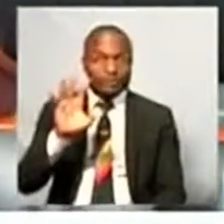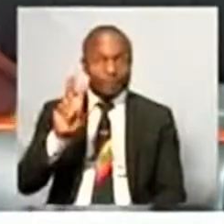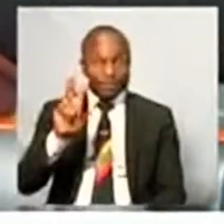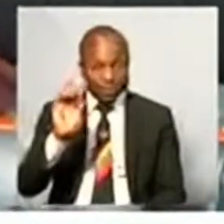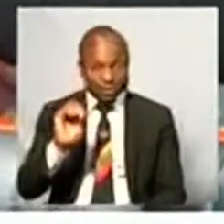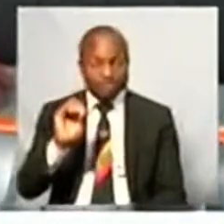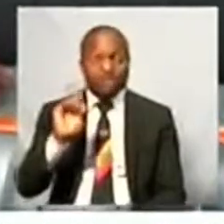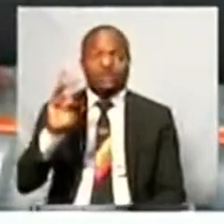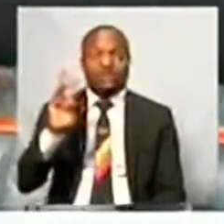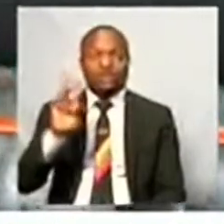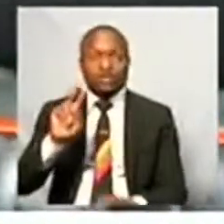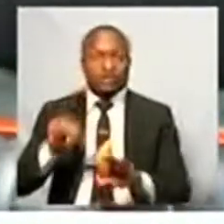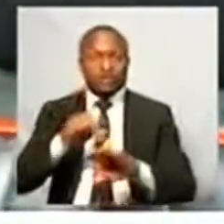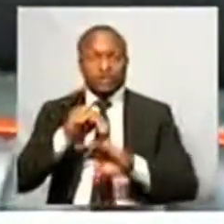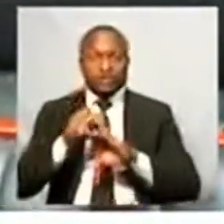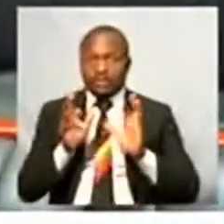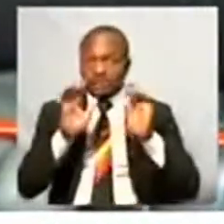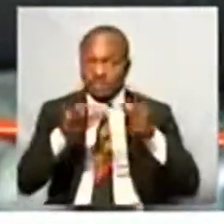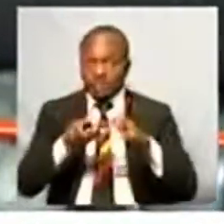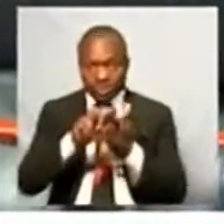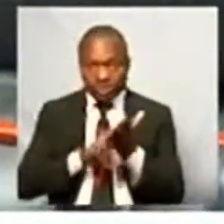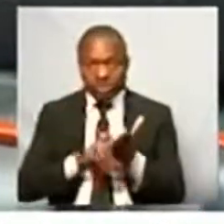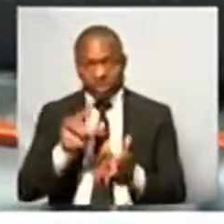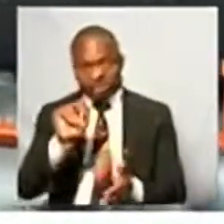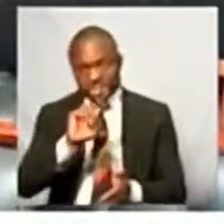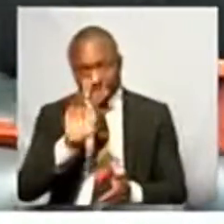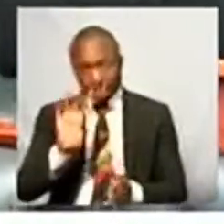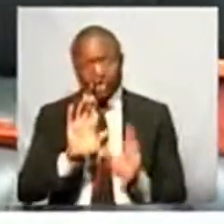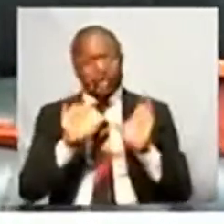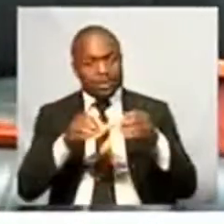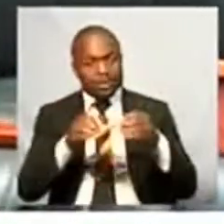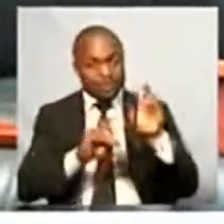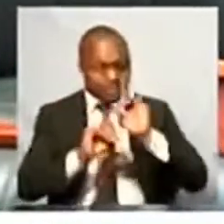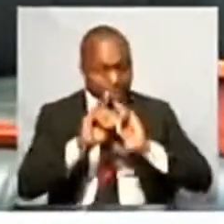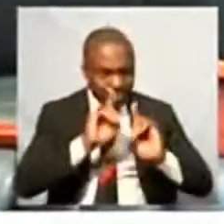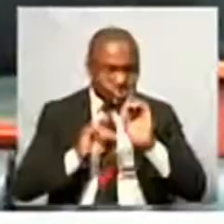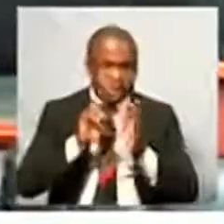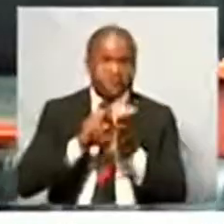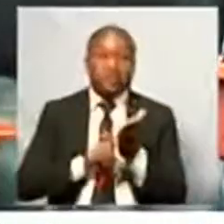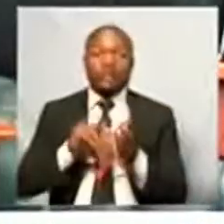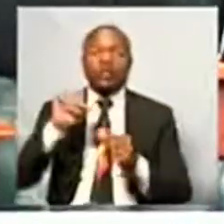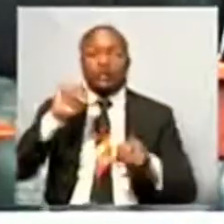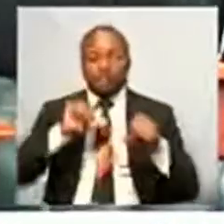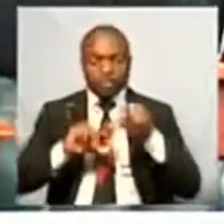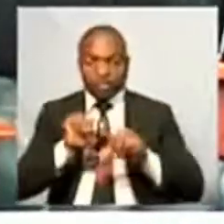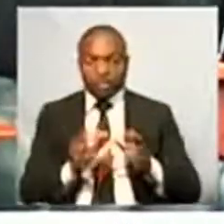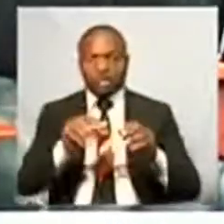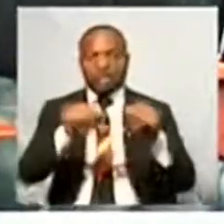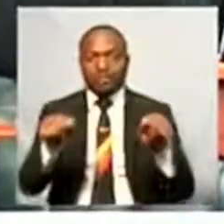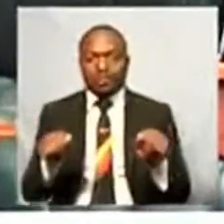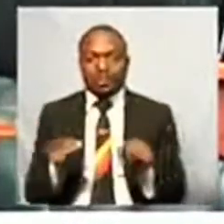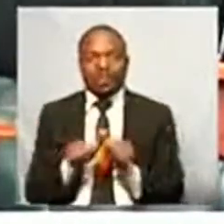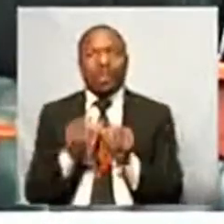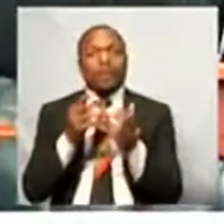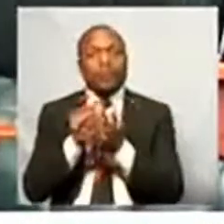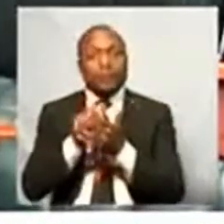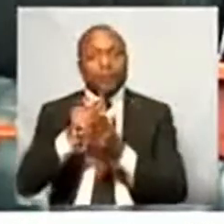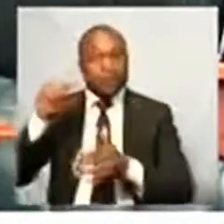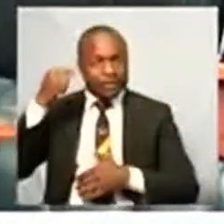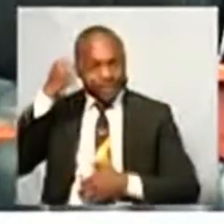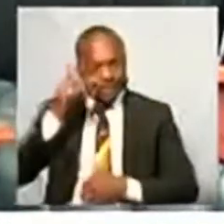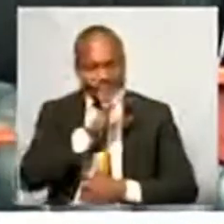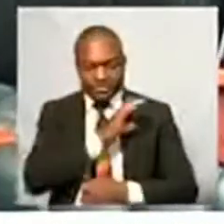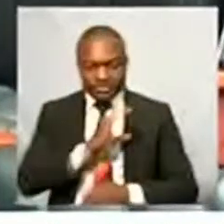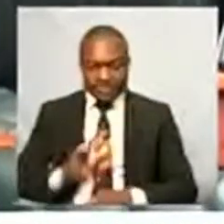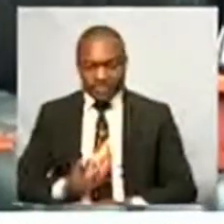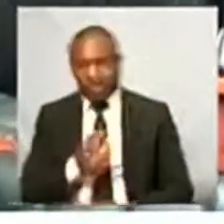National Assembly Standing Orders 2024, the committee considered the report of the Auditor General on the accounts of parastatal bodies